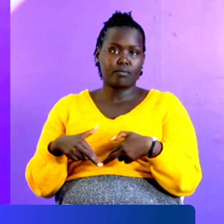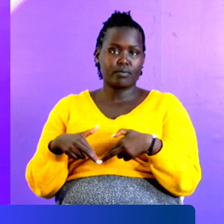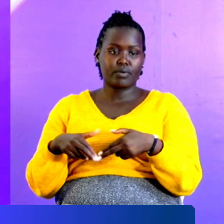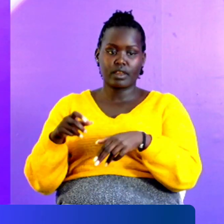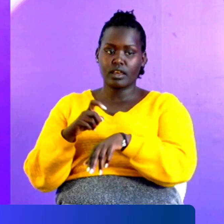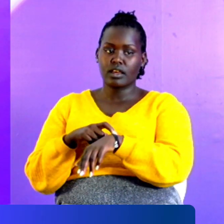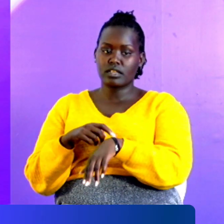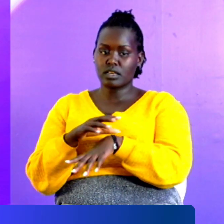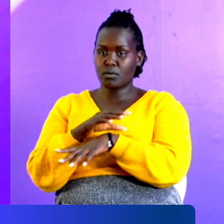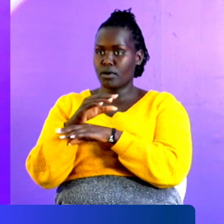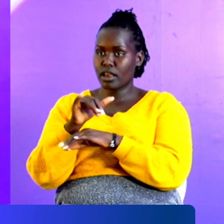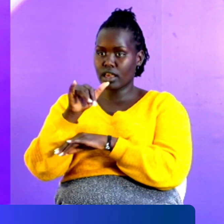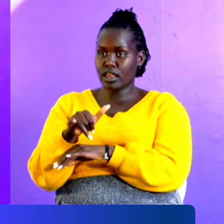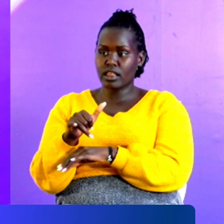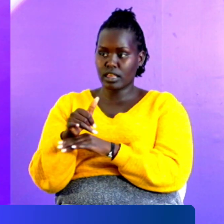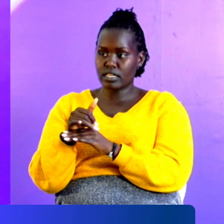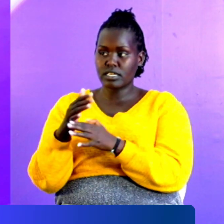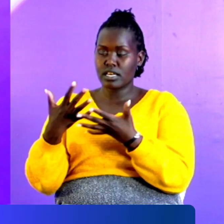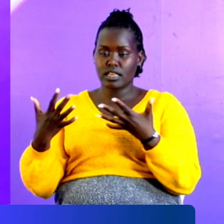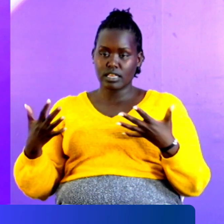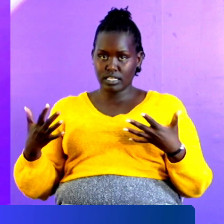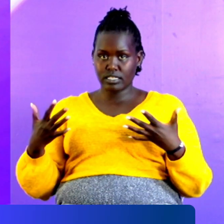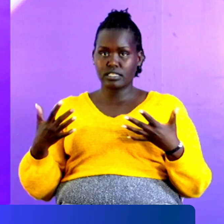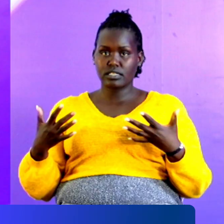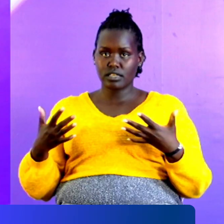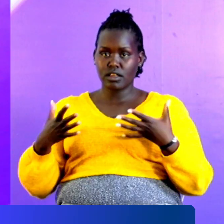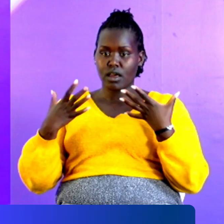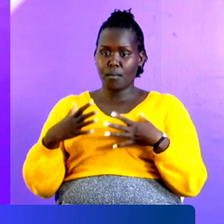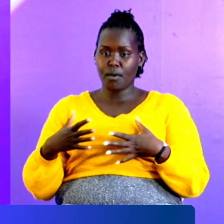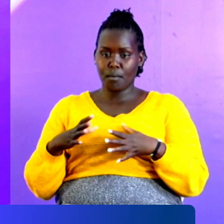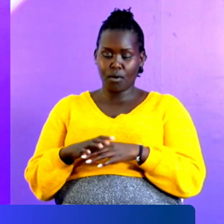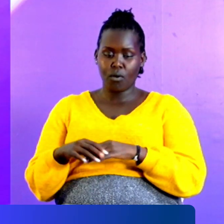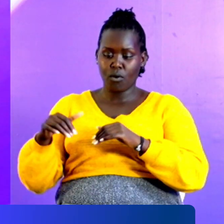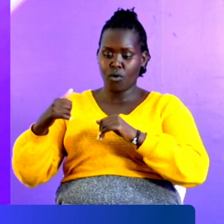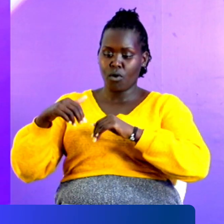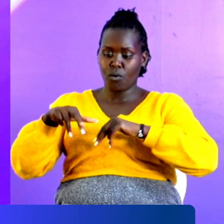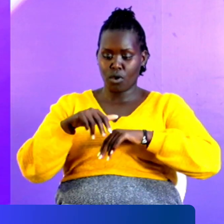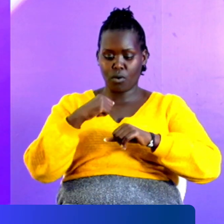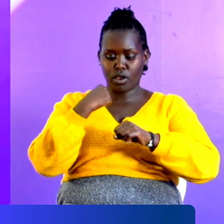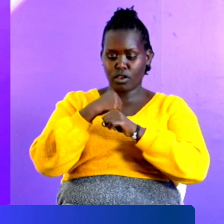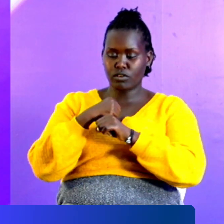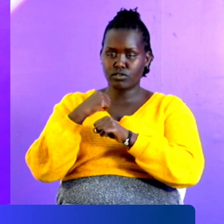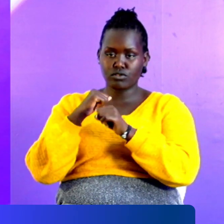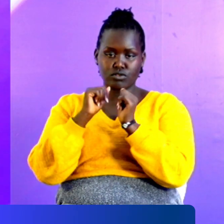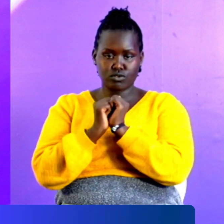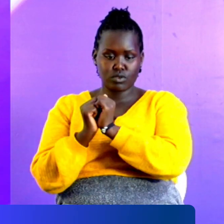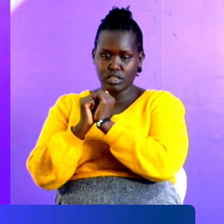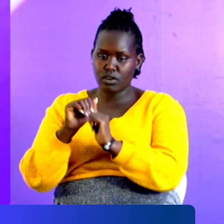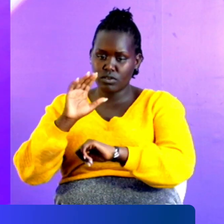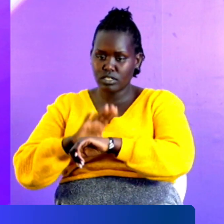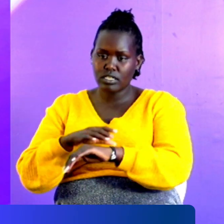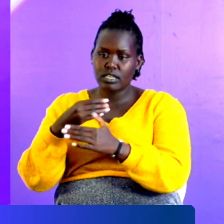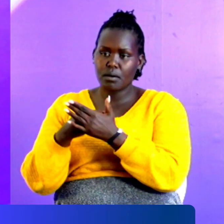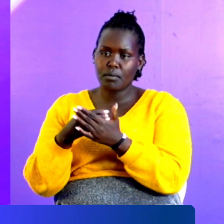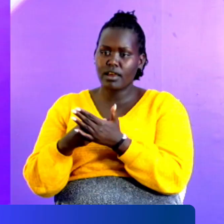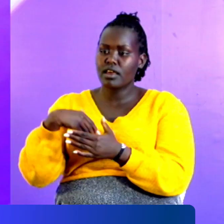we were on those expeditions. And I was one of the closest people to him. We were working together, and he was receiving money every day.